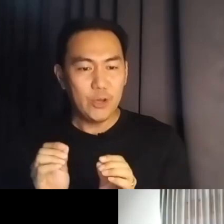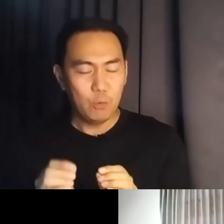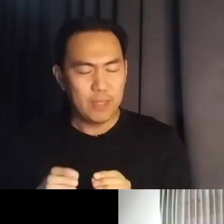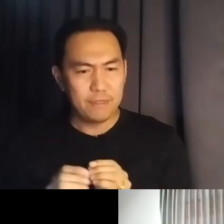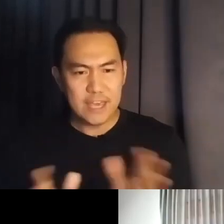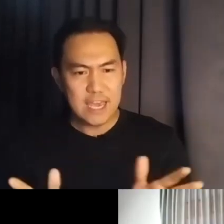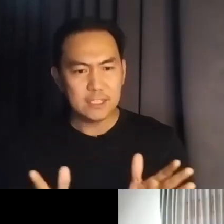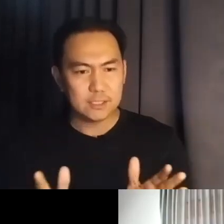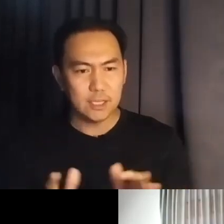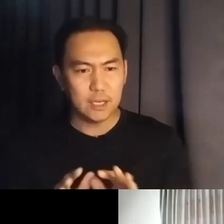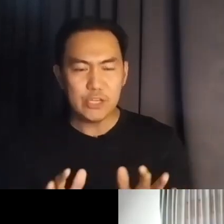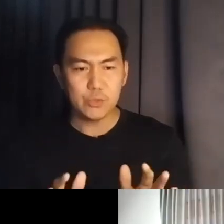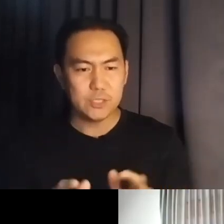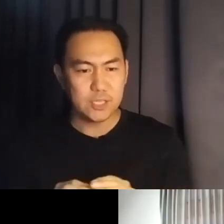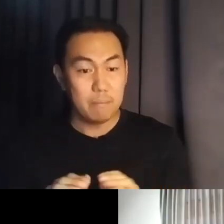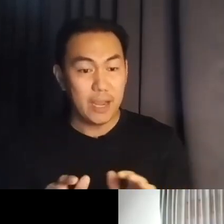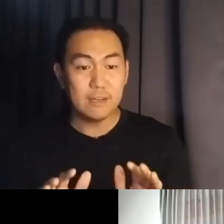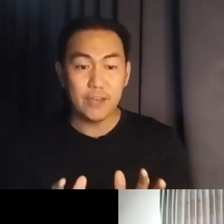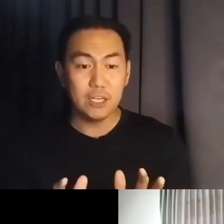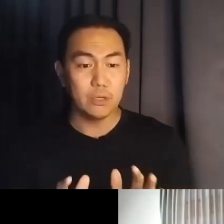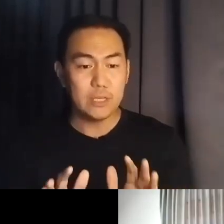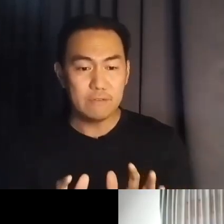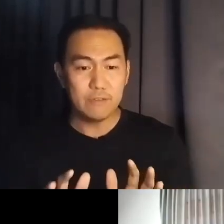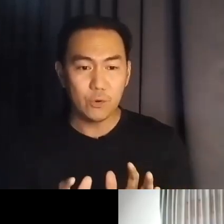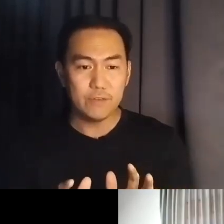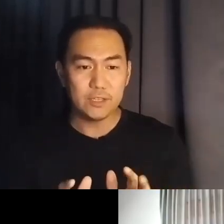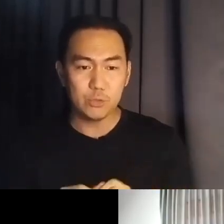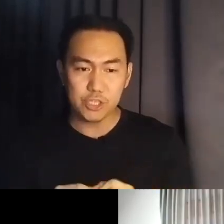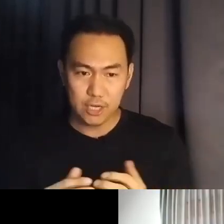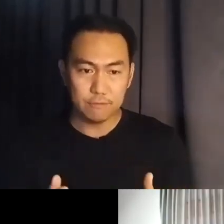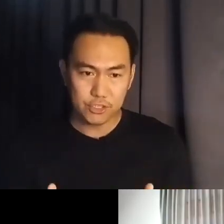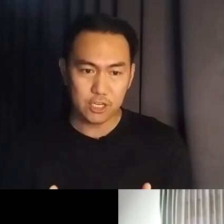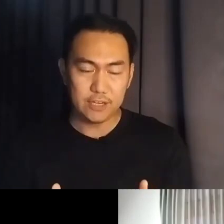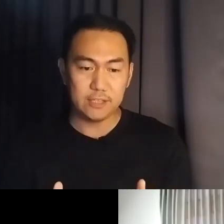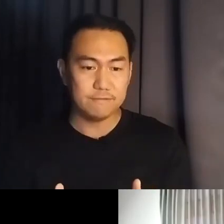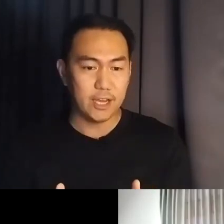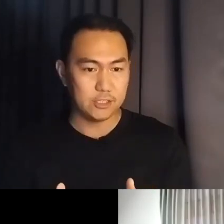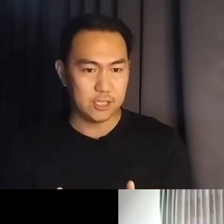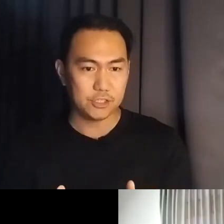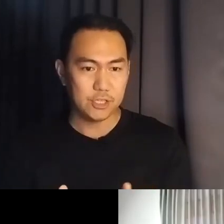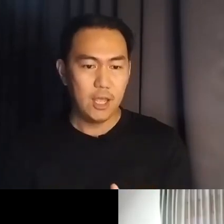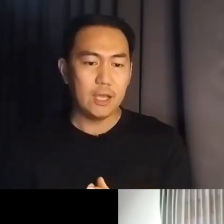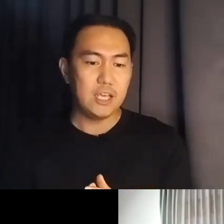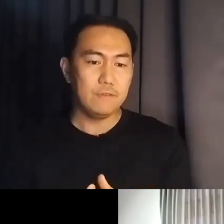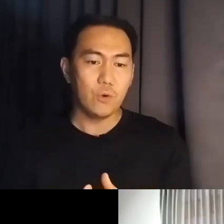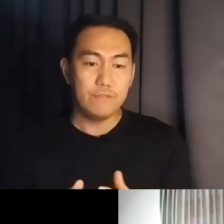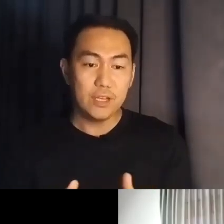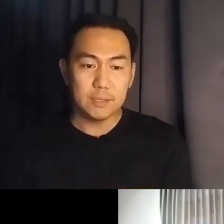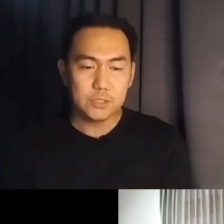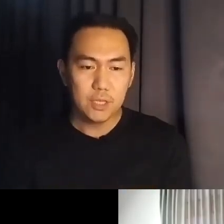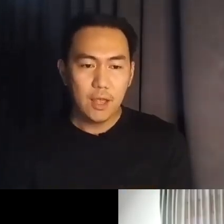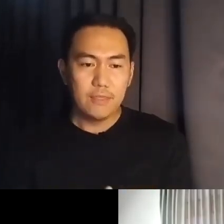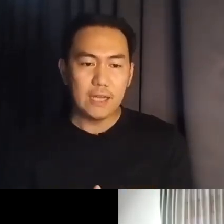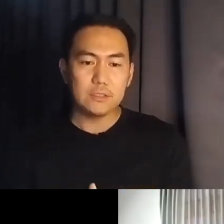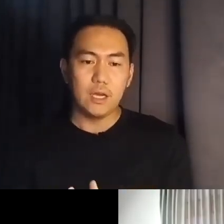I hope that these resources are made available even for victims which are not officially identified as such, and even for